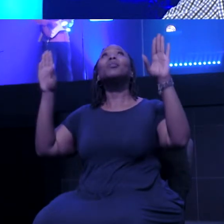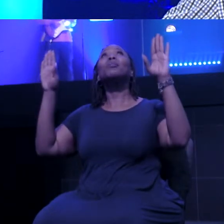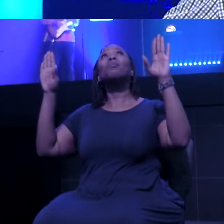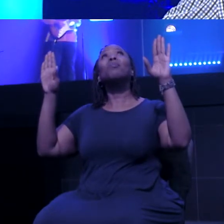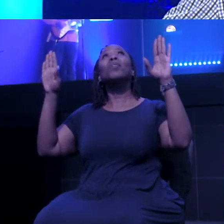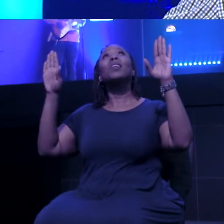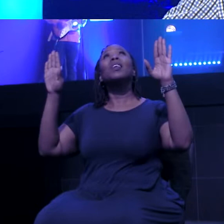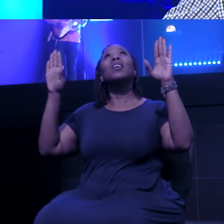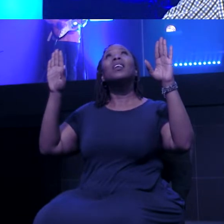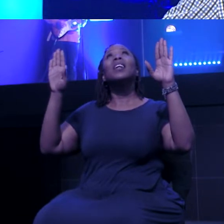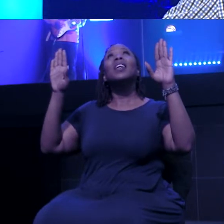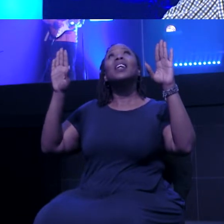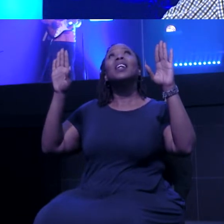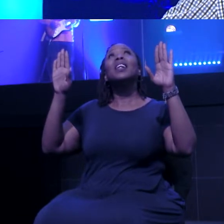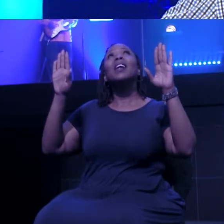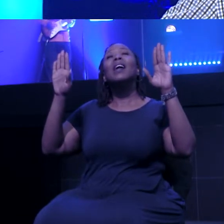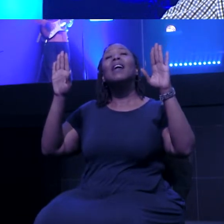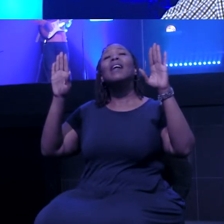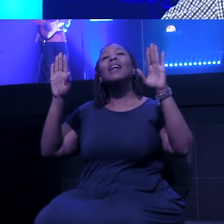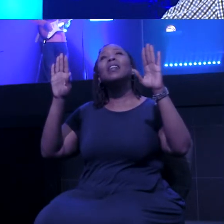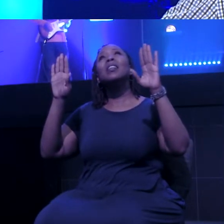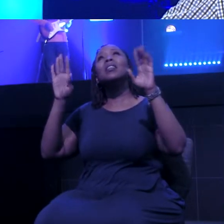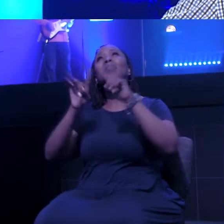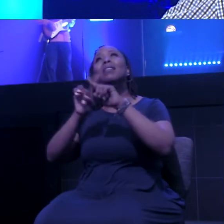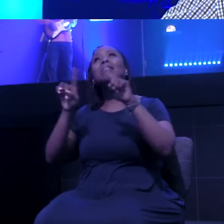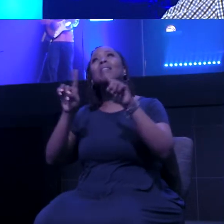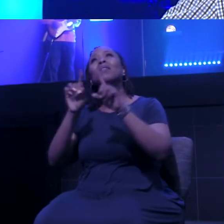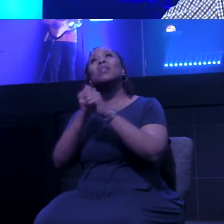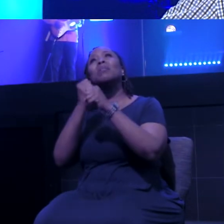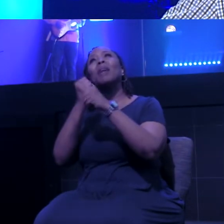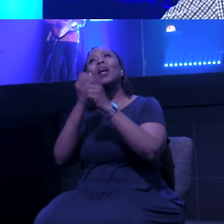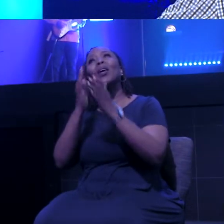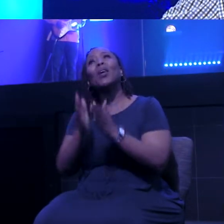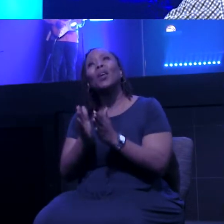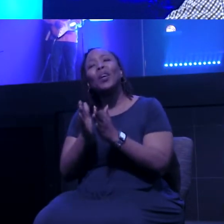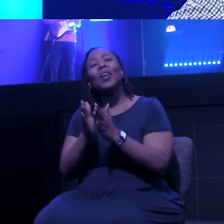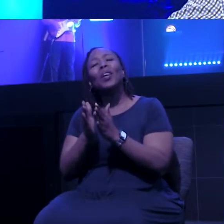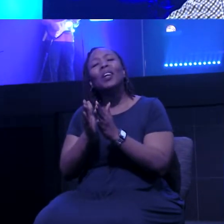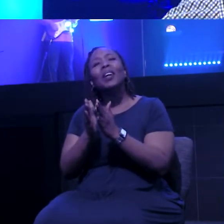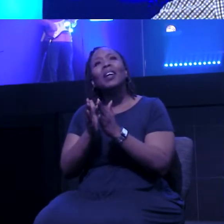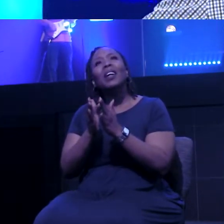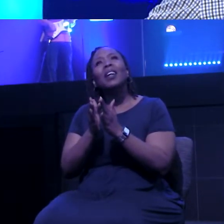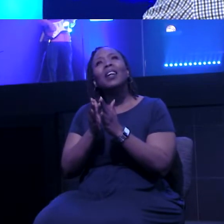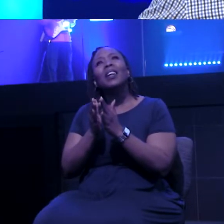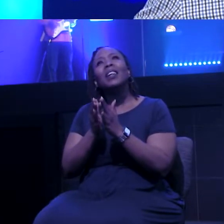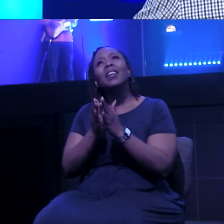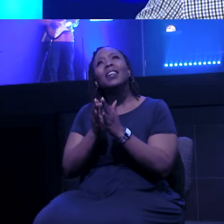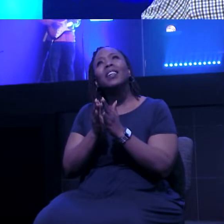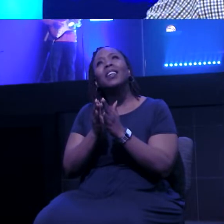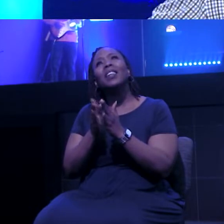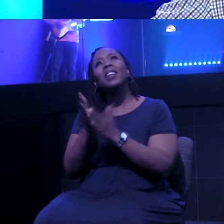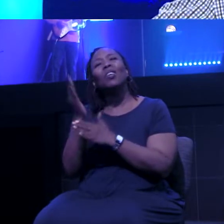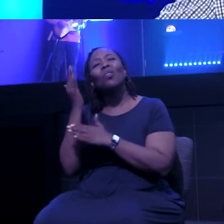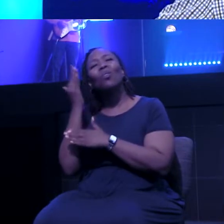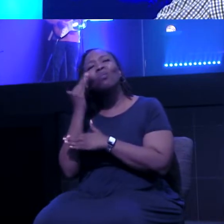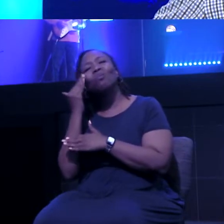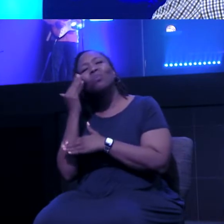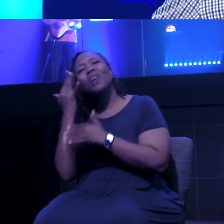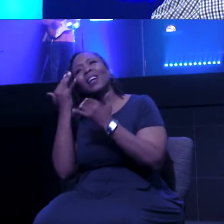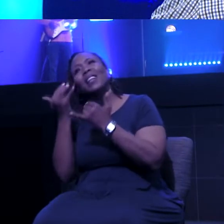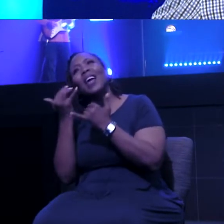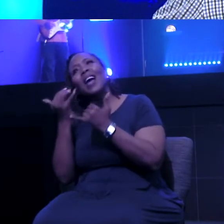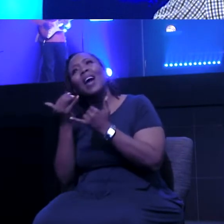these change makers, these difference makers. God, that are sensing right now in this prayer